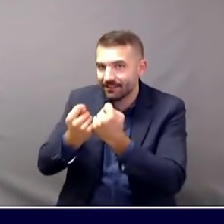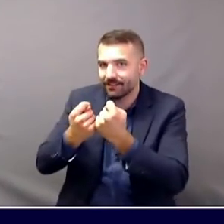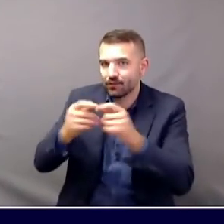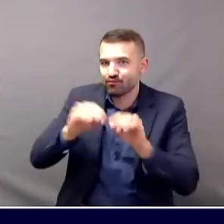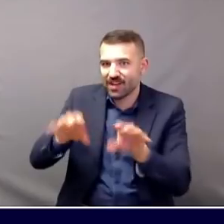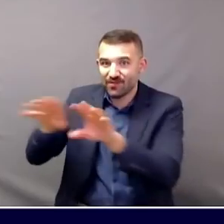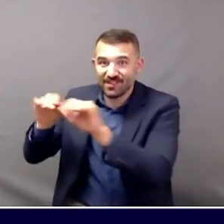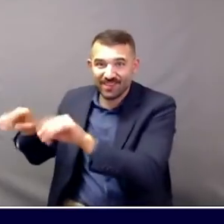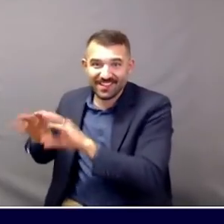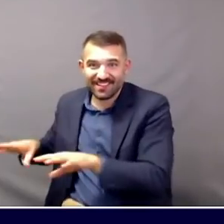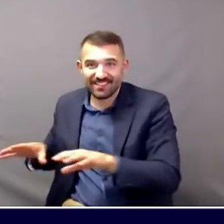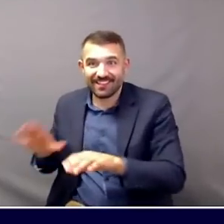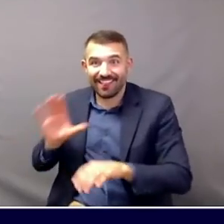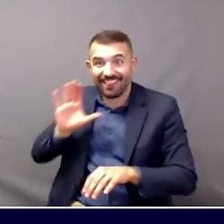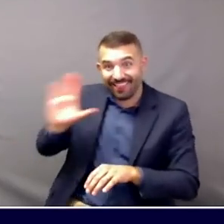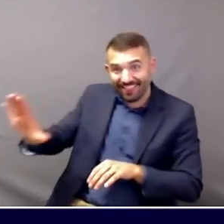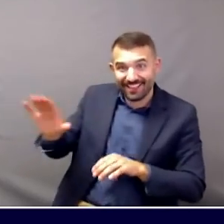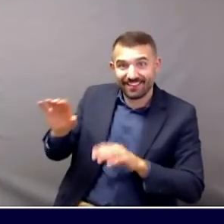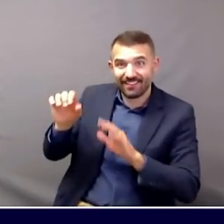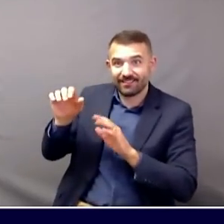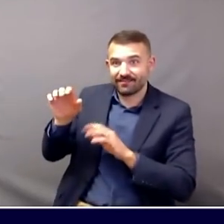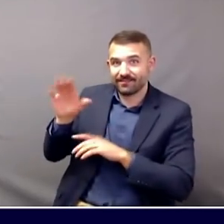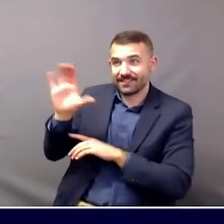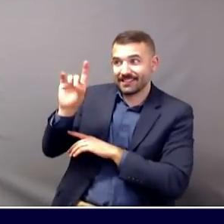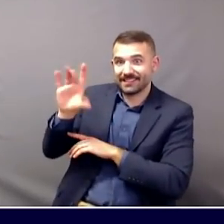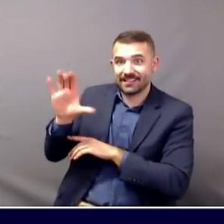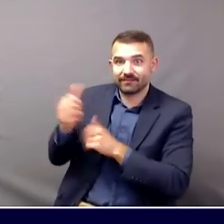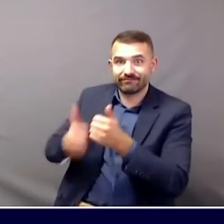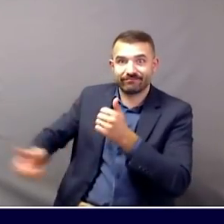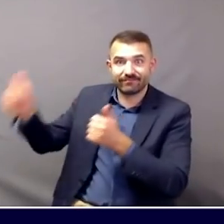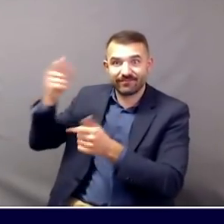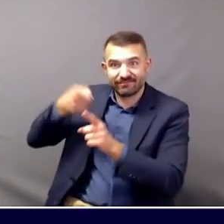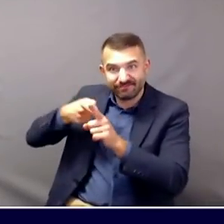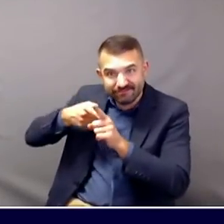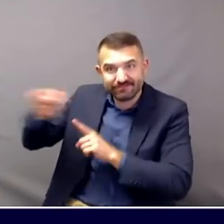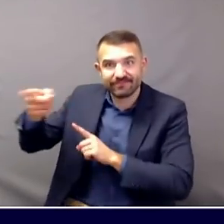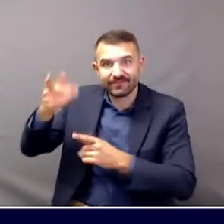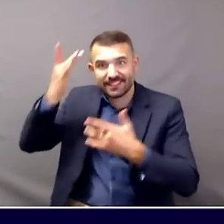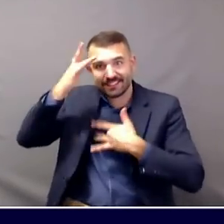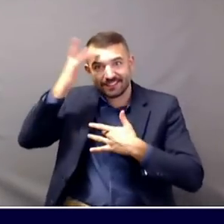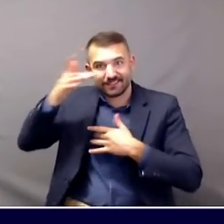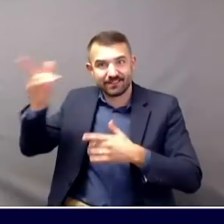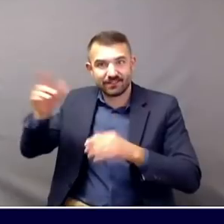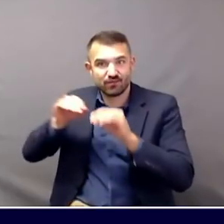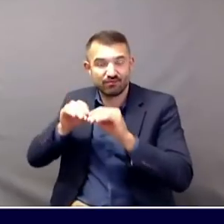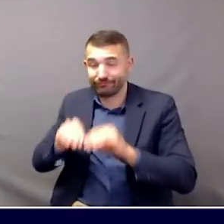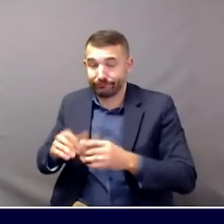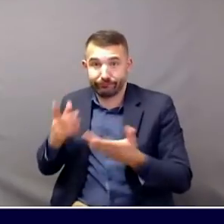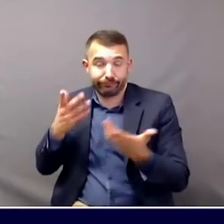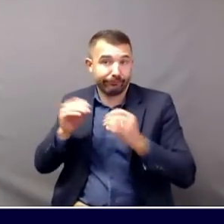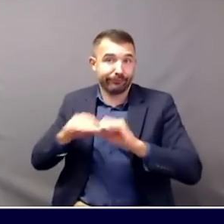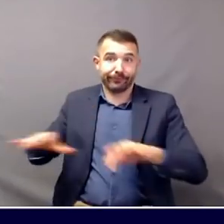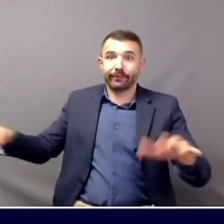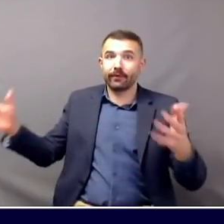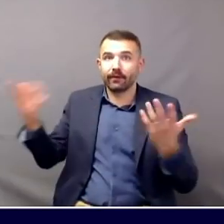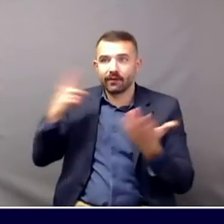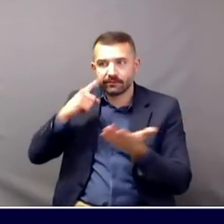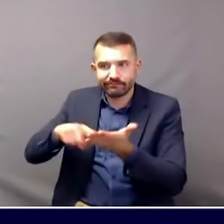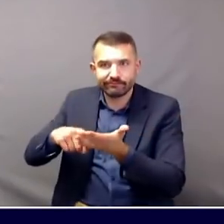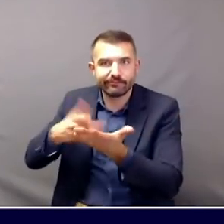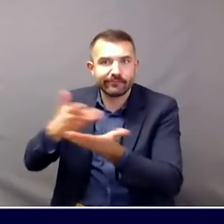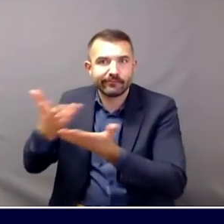who specializes in infectious disease epidemiology. And although nothing has been scientifically nailed down, there are